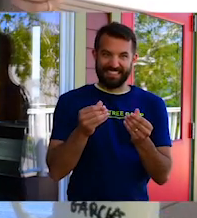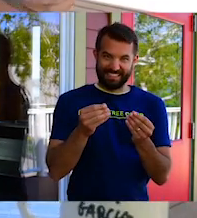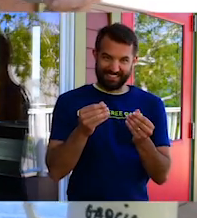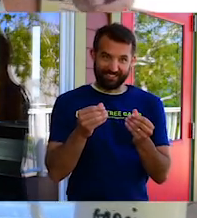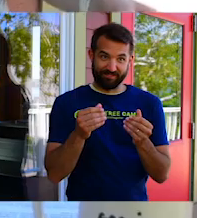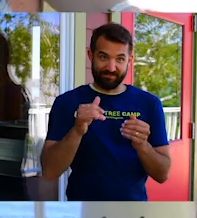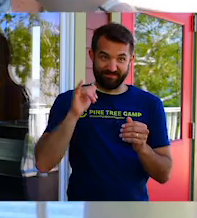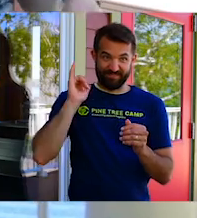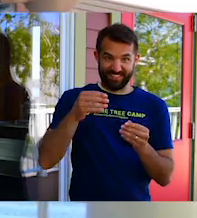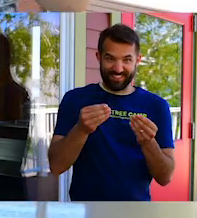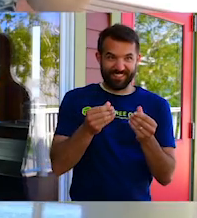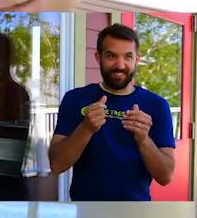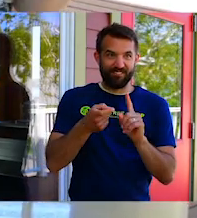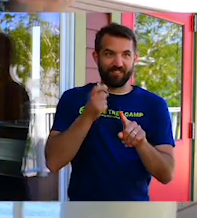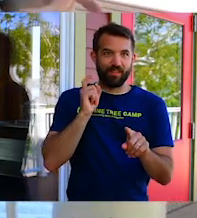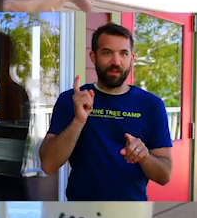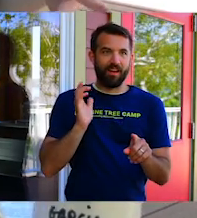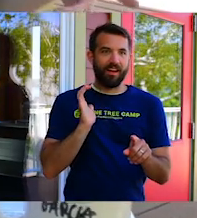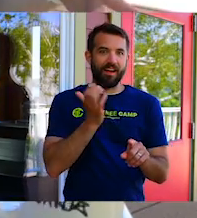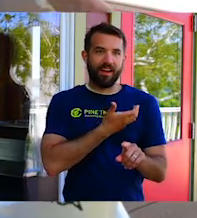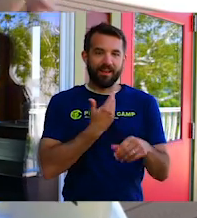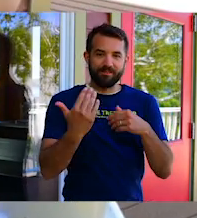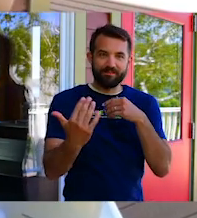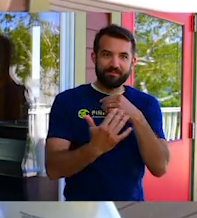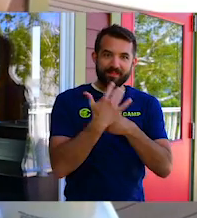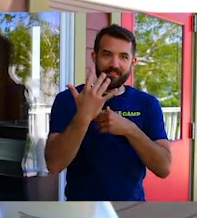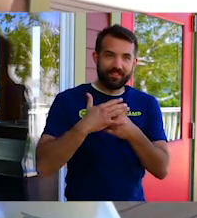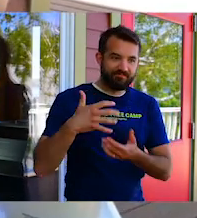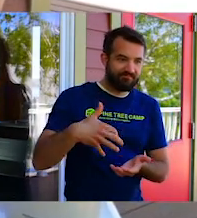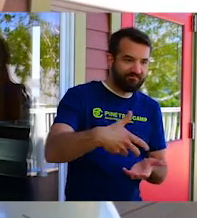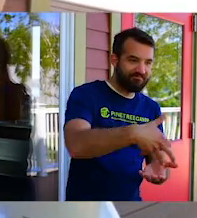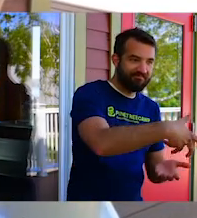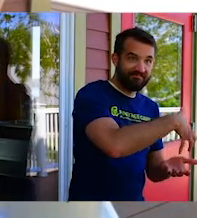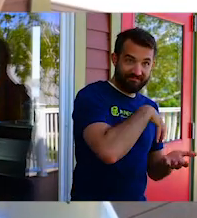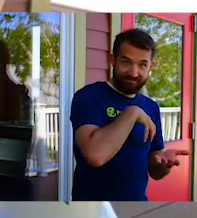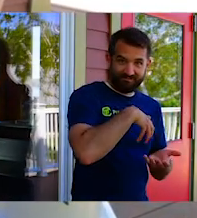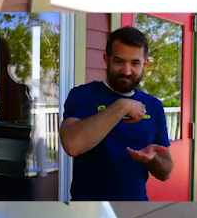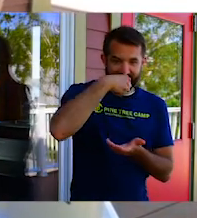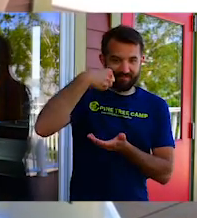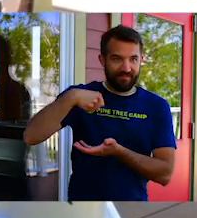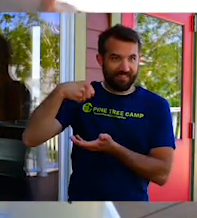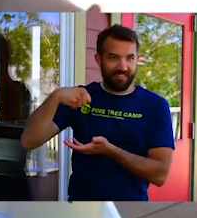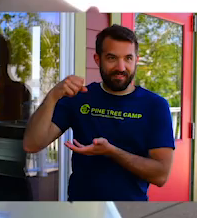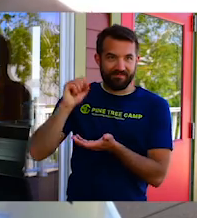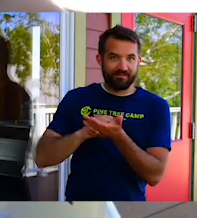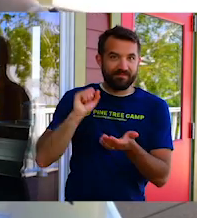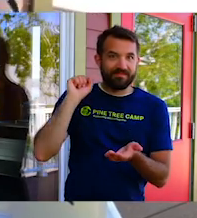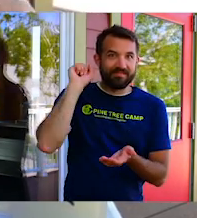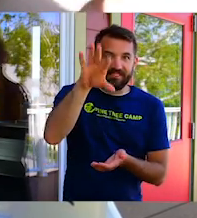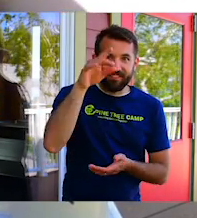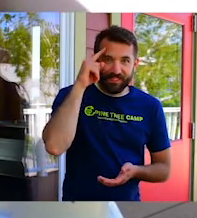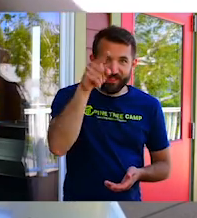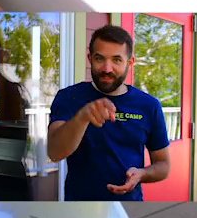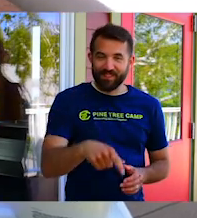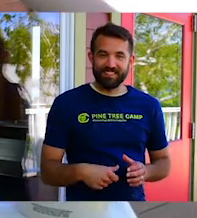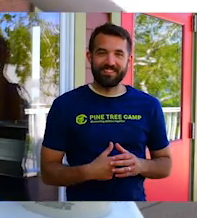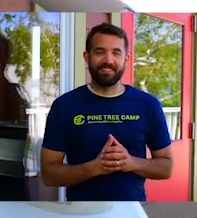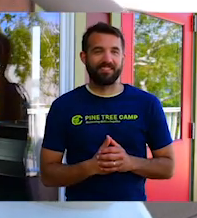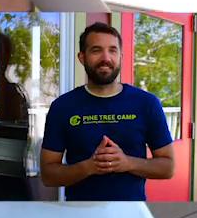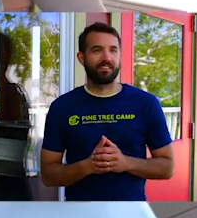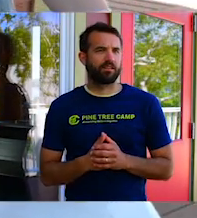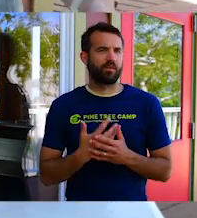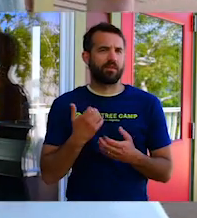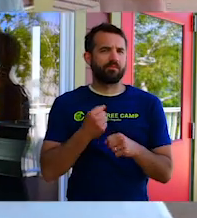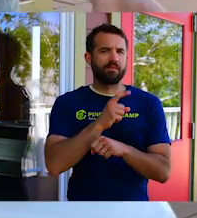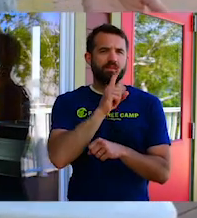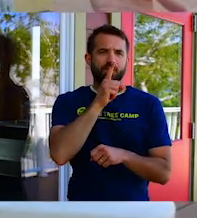beach. So first thing we're going to do is we're going to make sure that you're on a surface that can get a little messy. We're using a table right